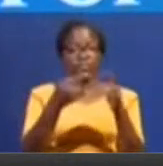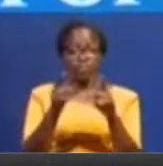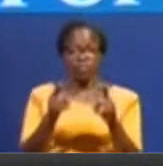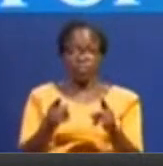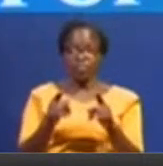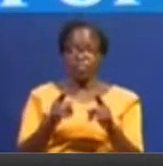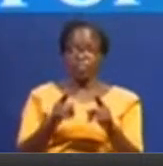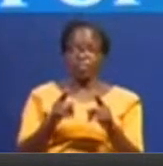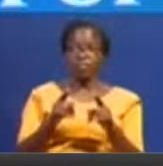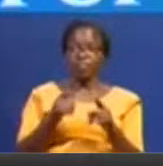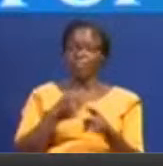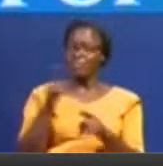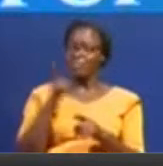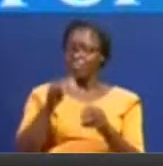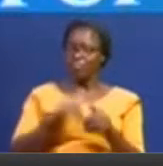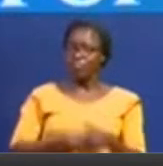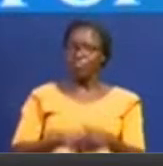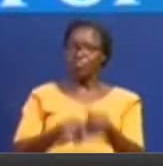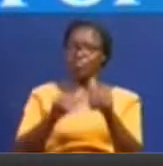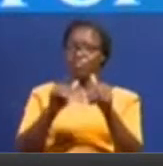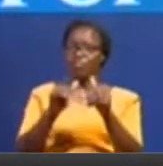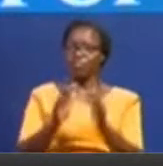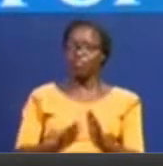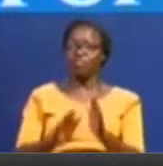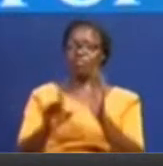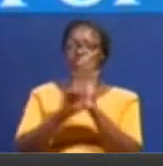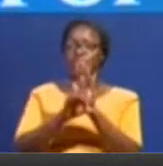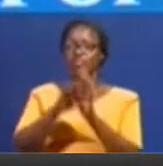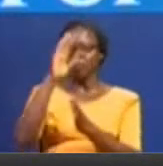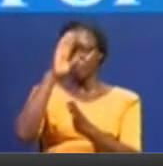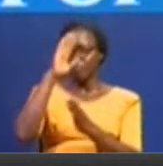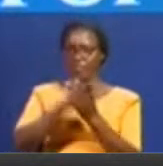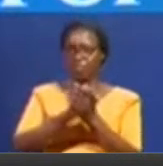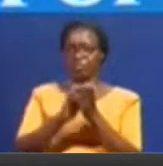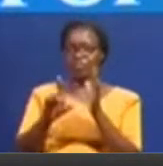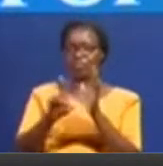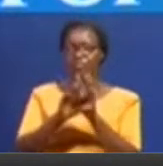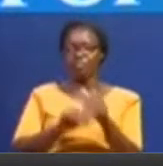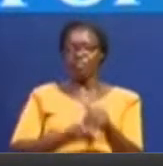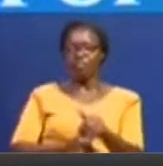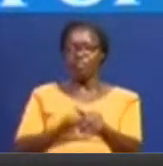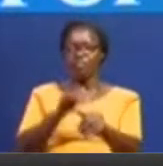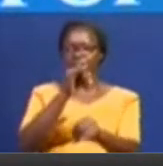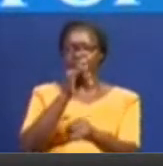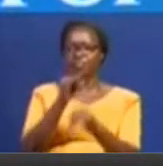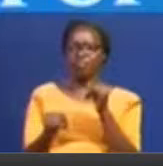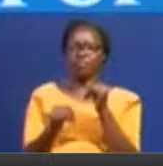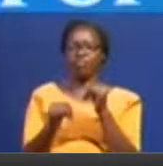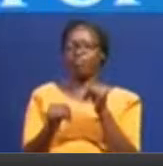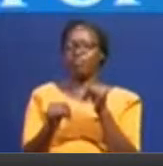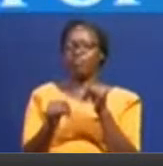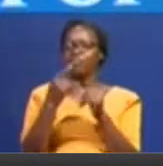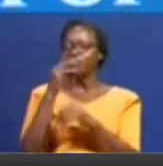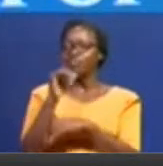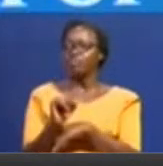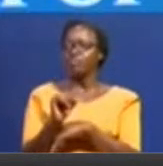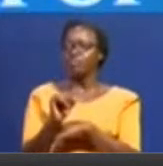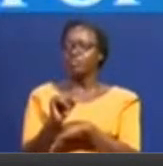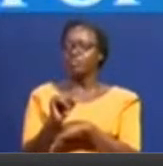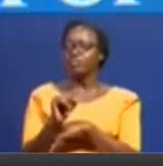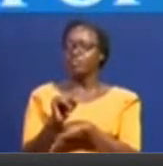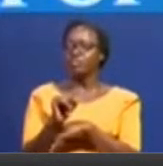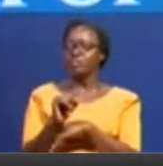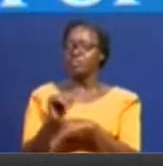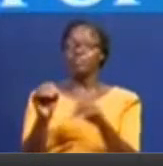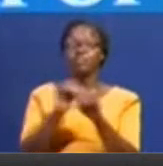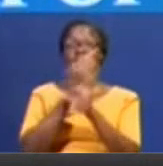am a strict follower of the rule of law. I believe that the law should be followed to the letter. So, and it is